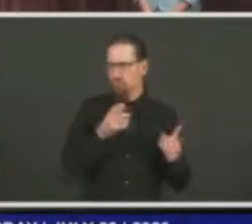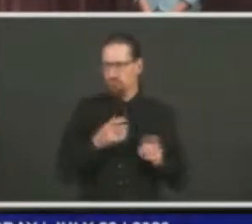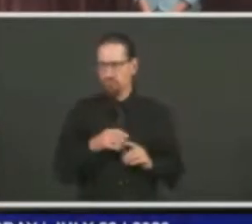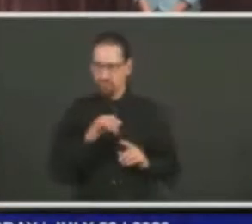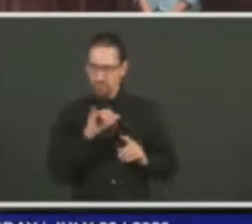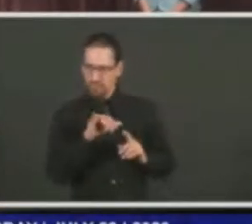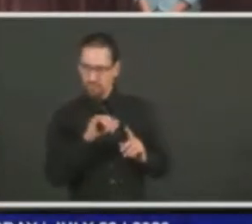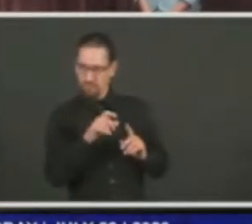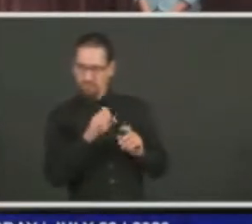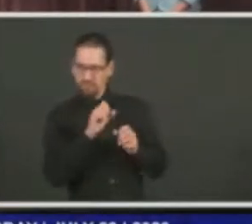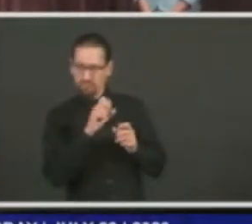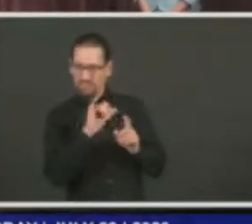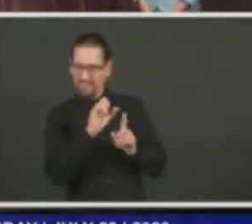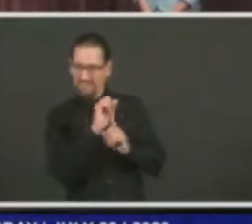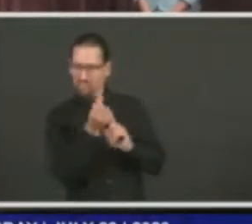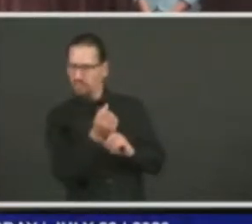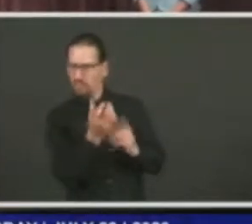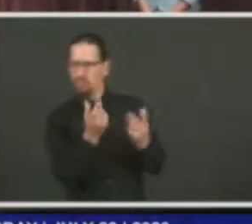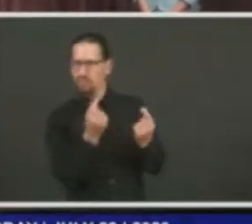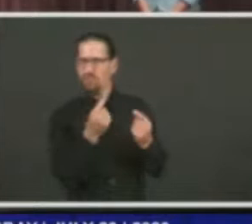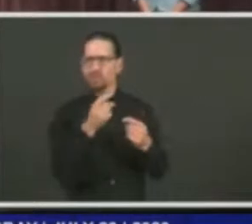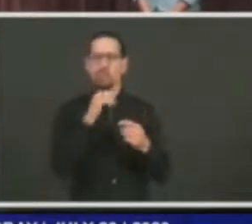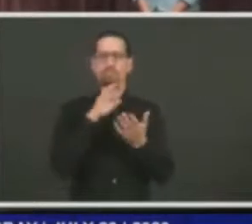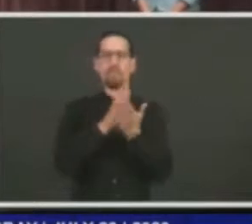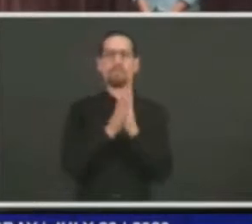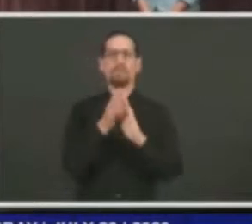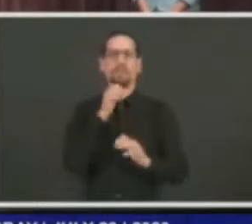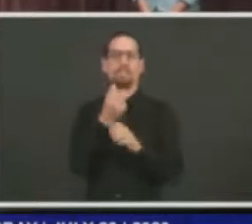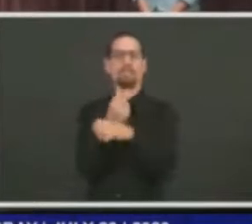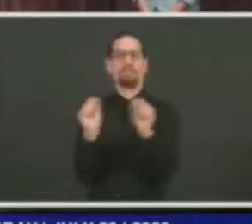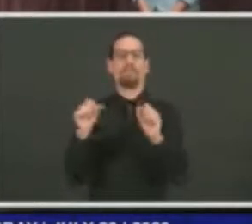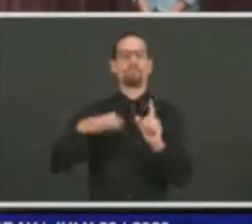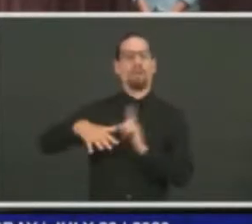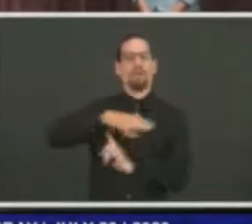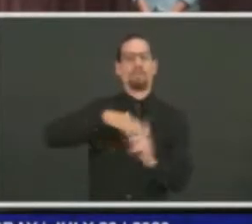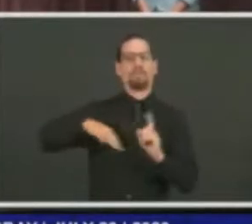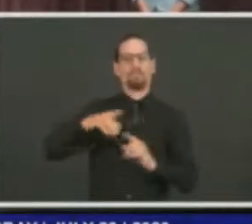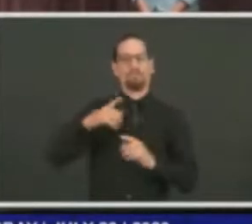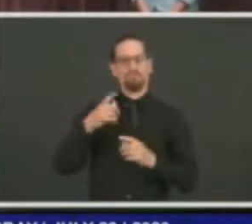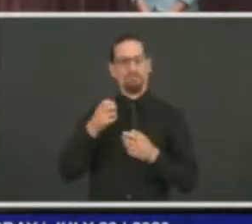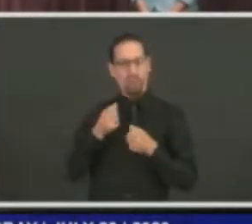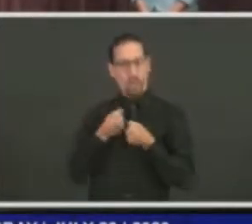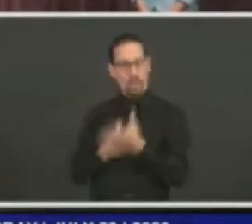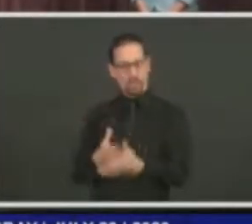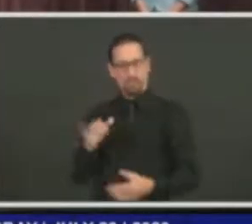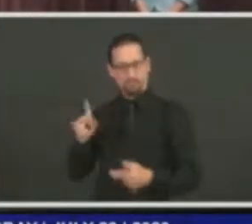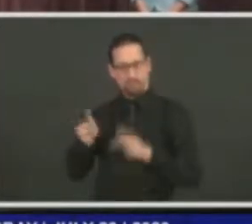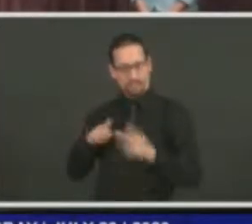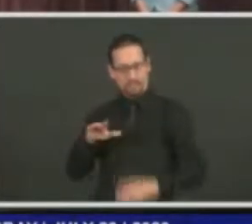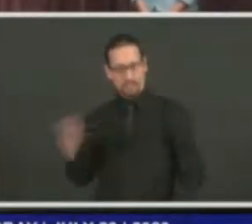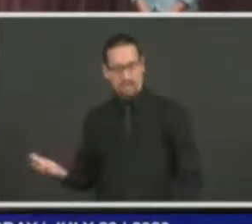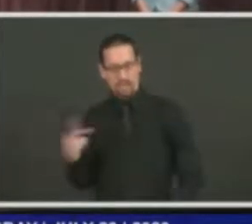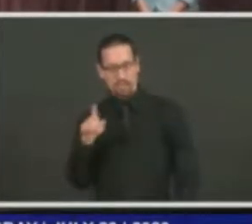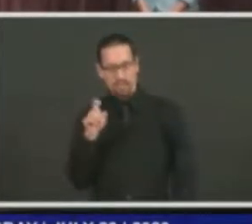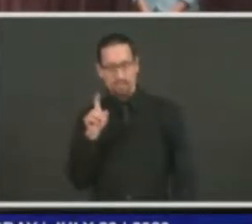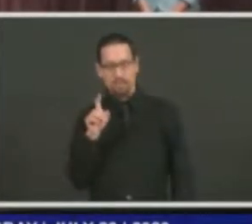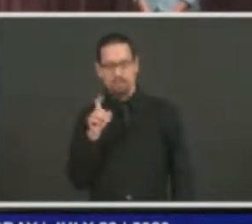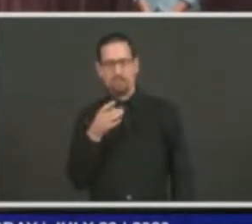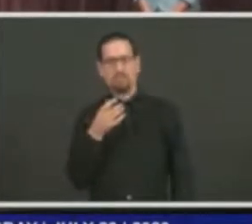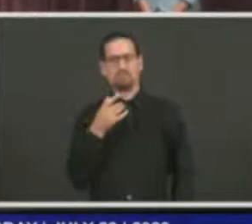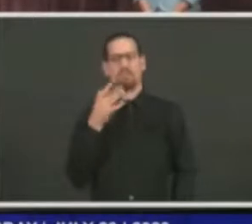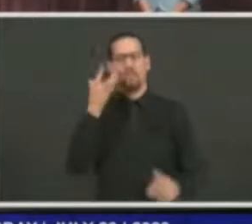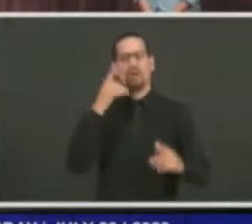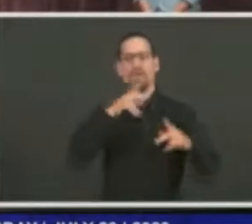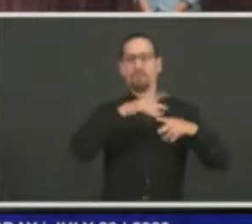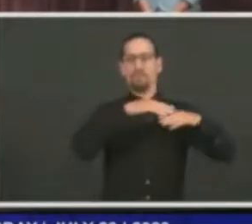creating an unsafe dynamic are resulting in severe outcomes? Are we seeing an increase there, or are we sort of in the